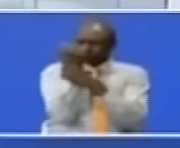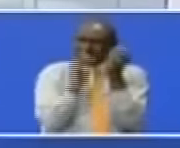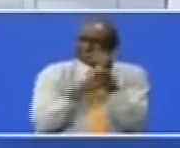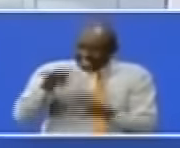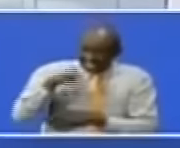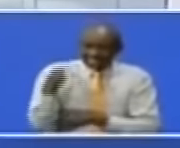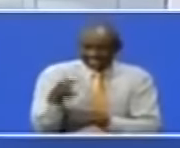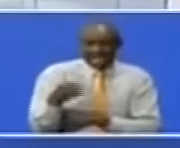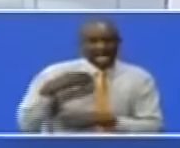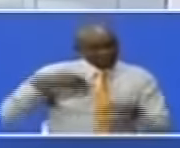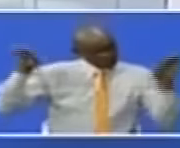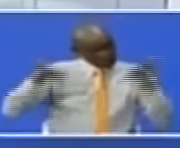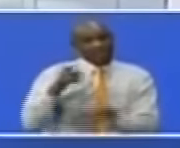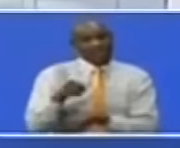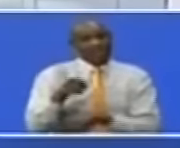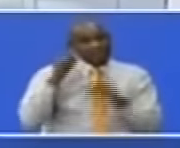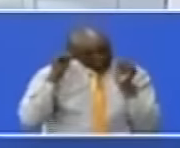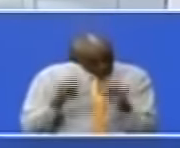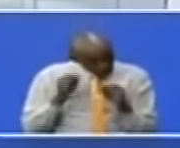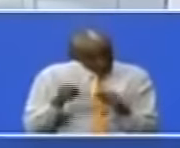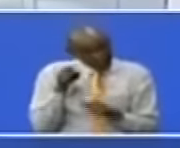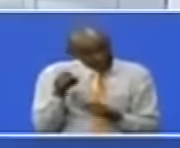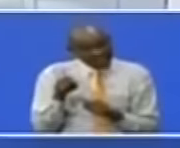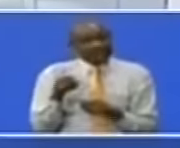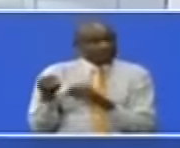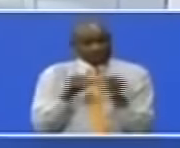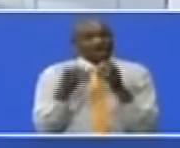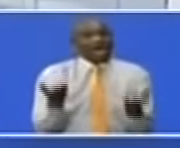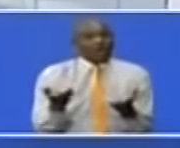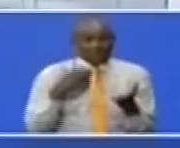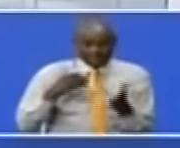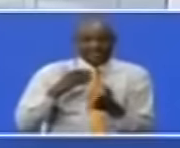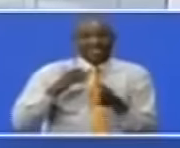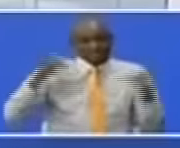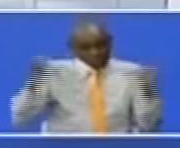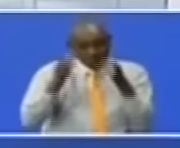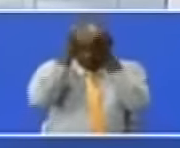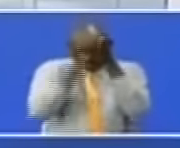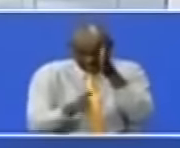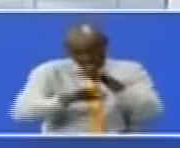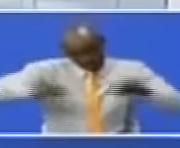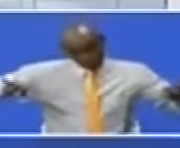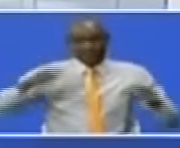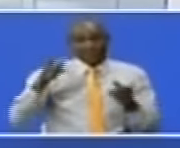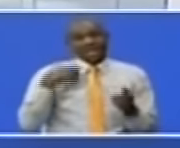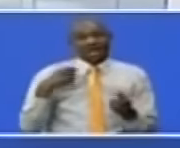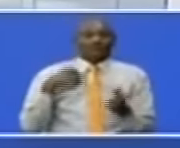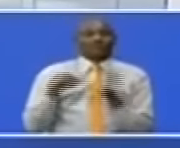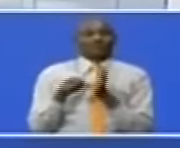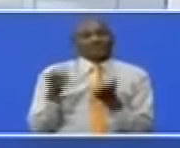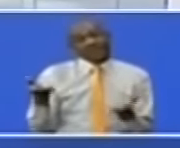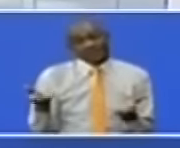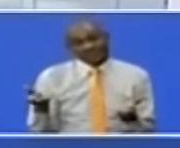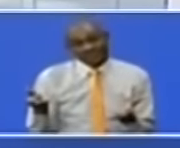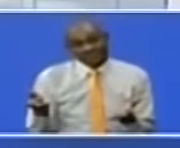land of tectonic plates. Yes. Are we going to see these tectonic plates splitting, and the end result, we have a tsunami or an